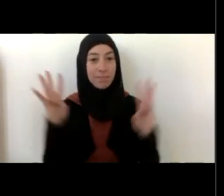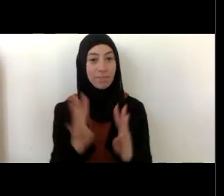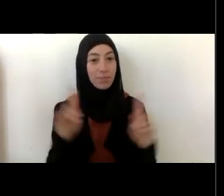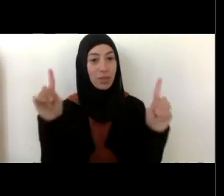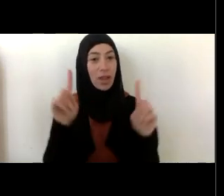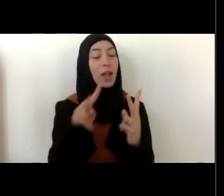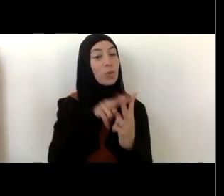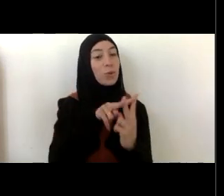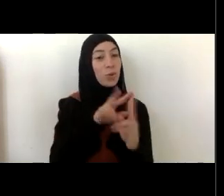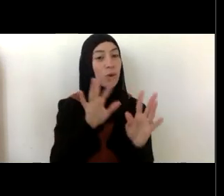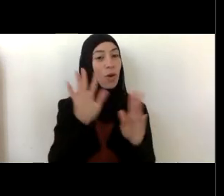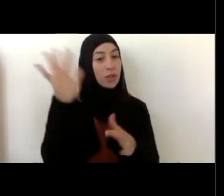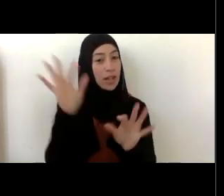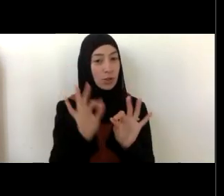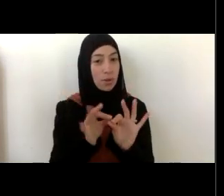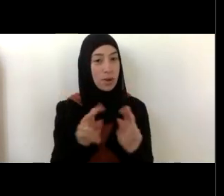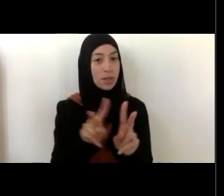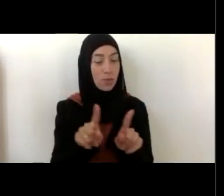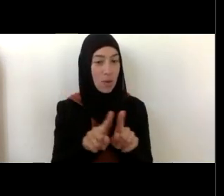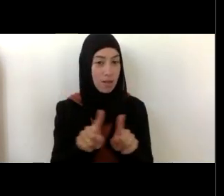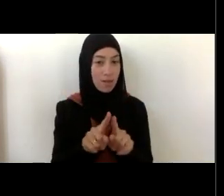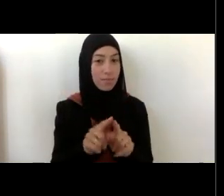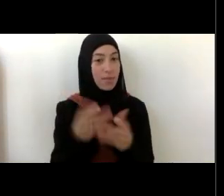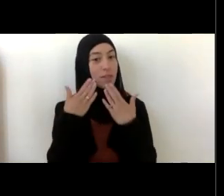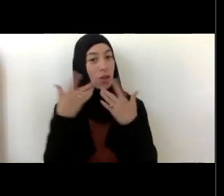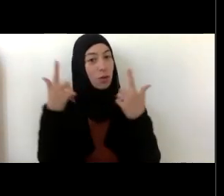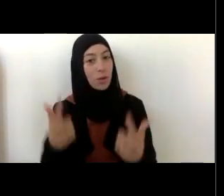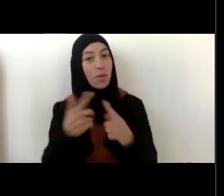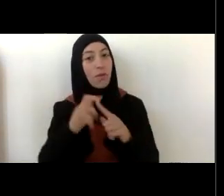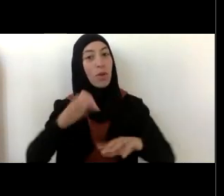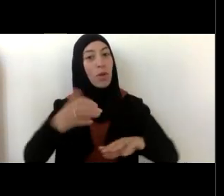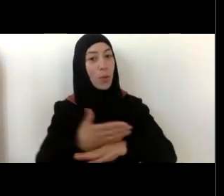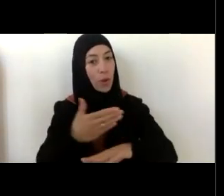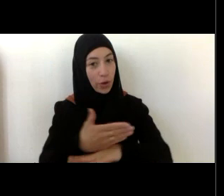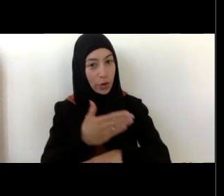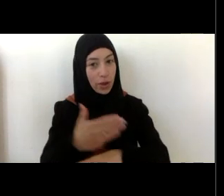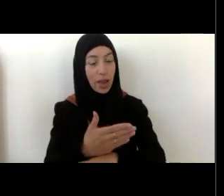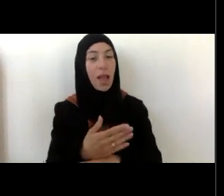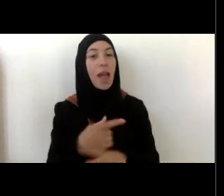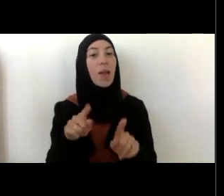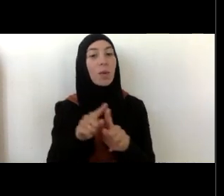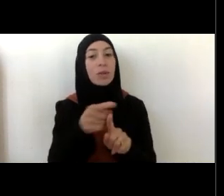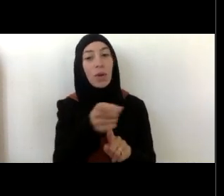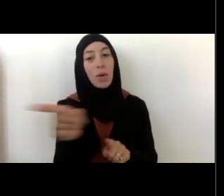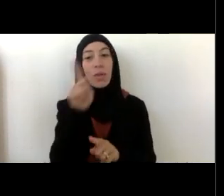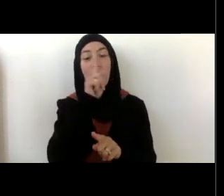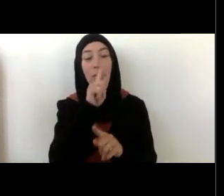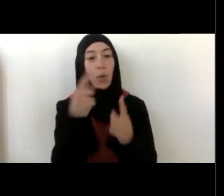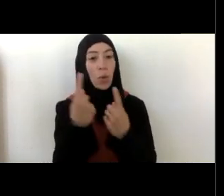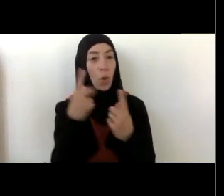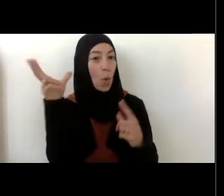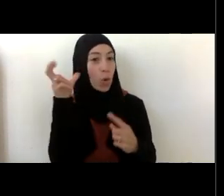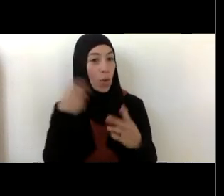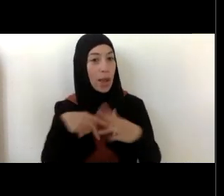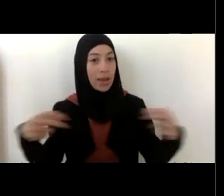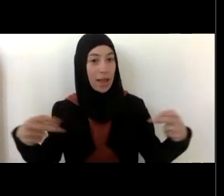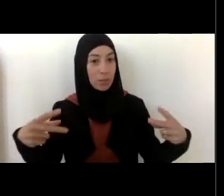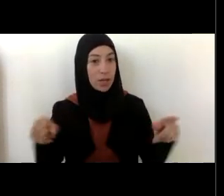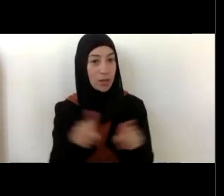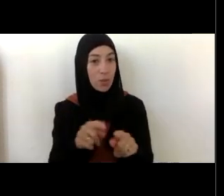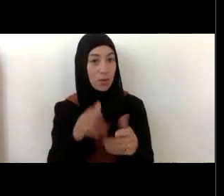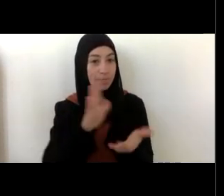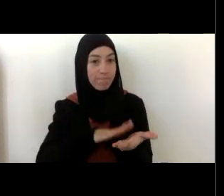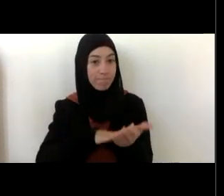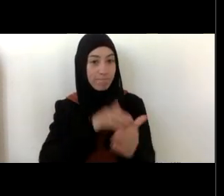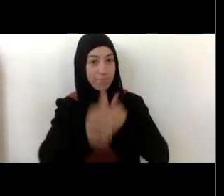Auslan interpreters. Thank you so much for your work, as well as the people doing audio captioning. So I'd like